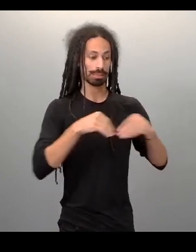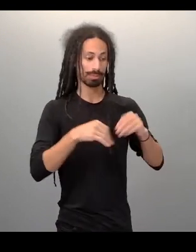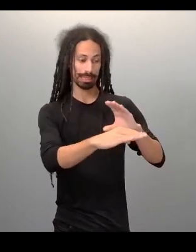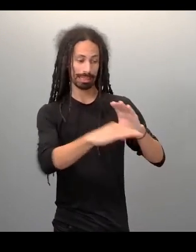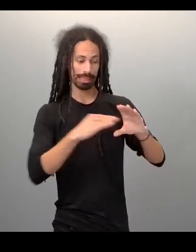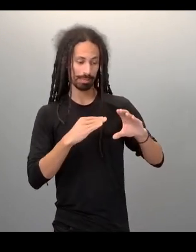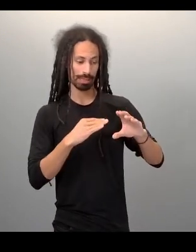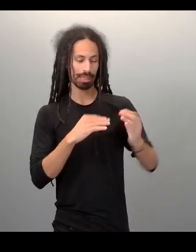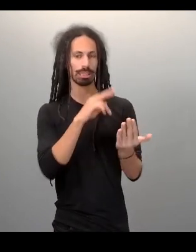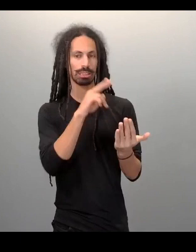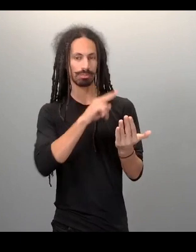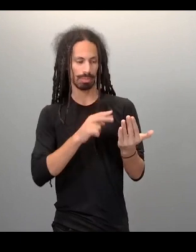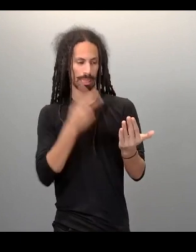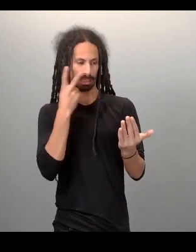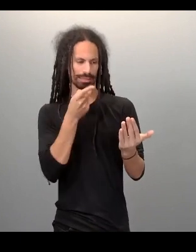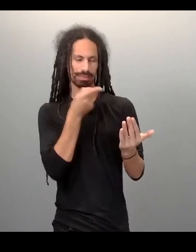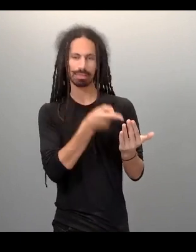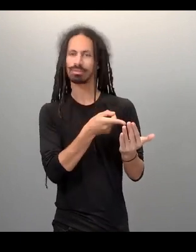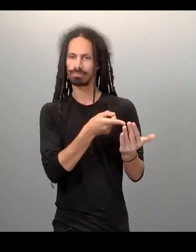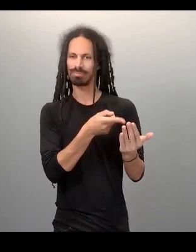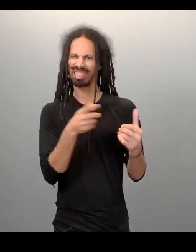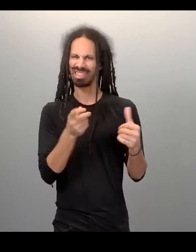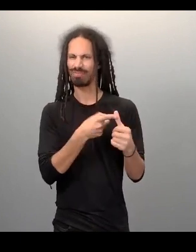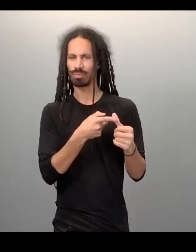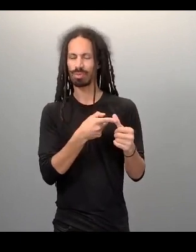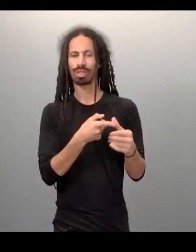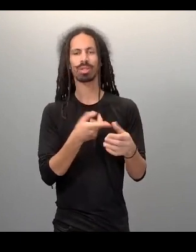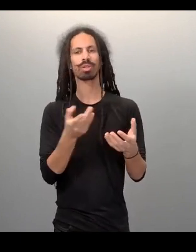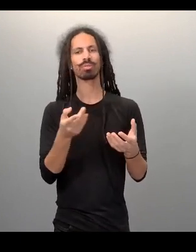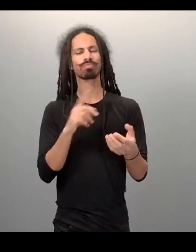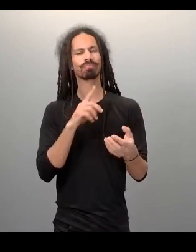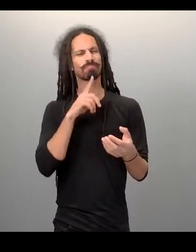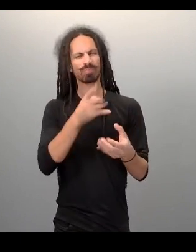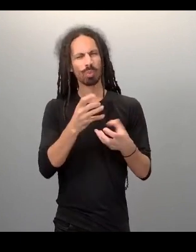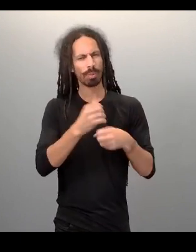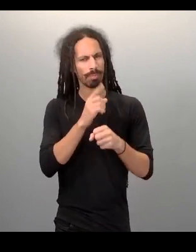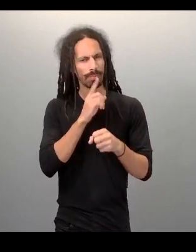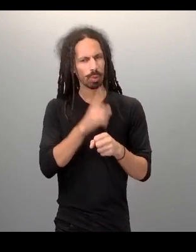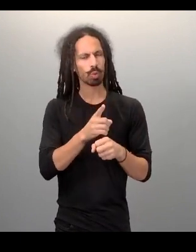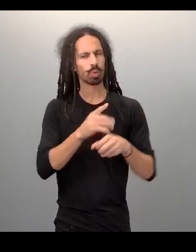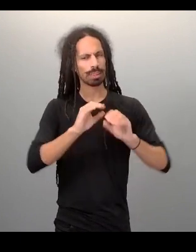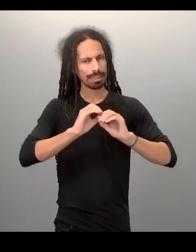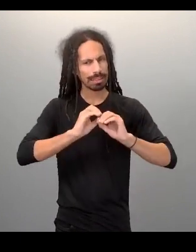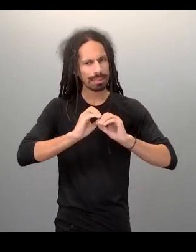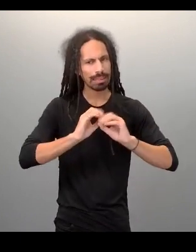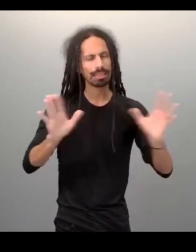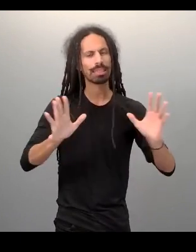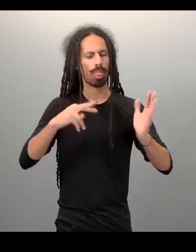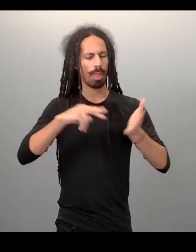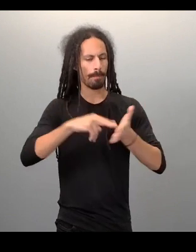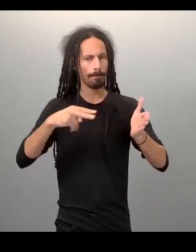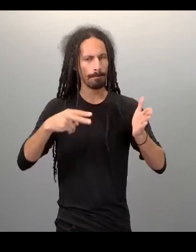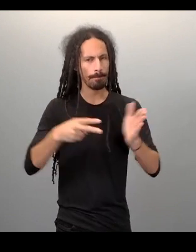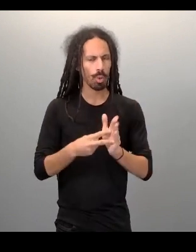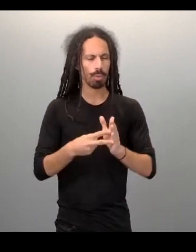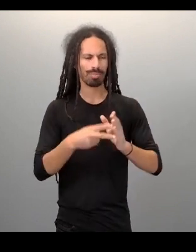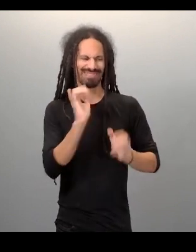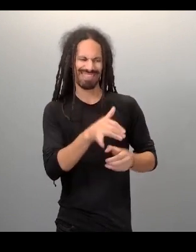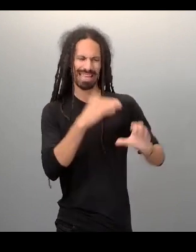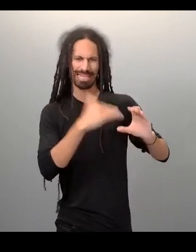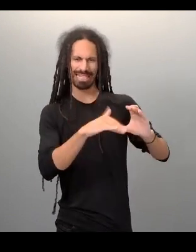about. You really want to make sure your subject line clearly states the purpose of your